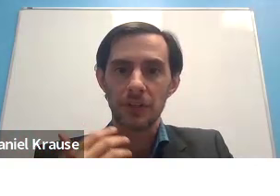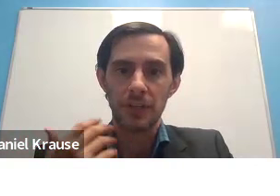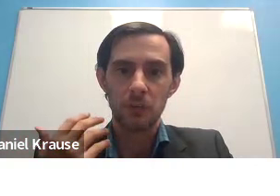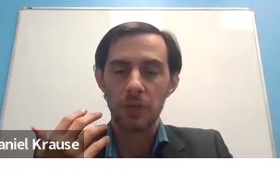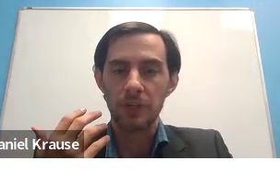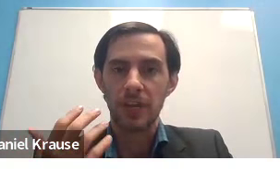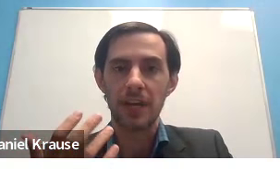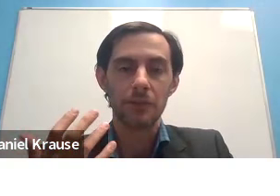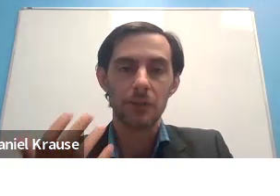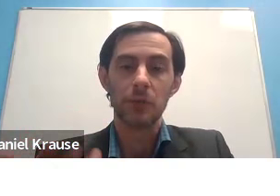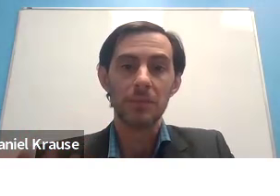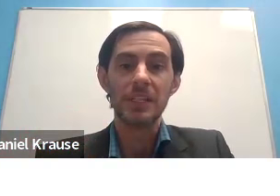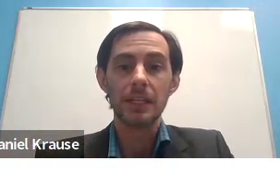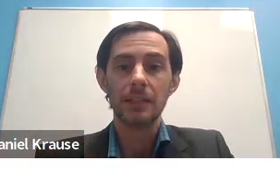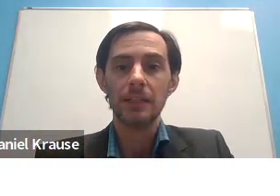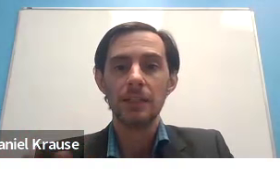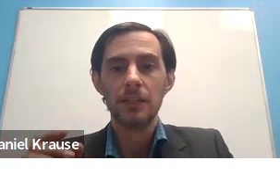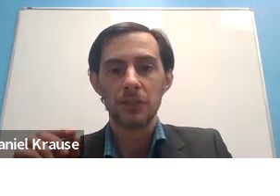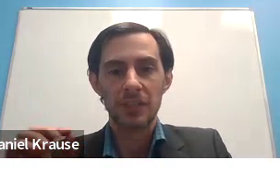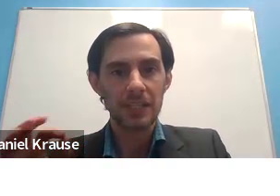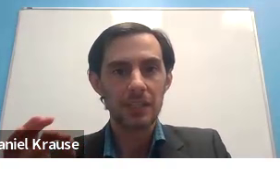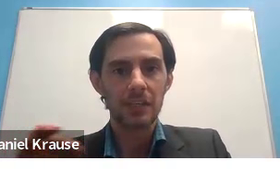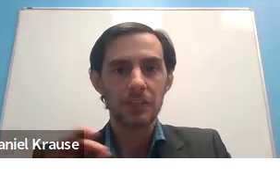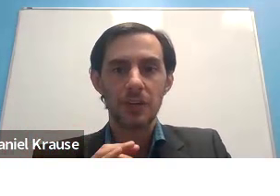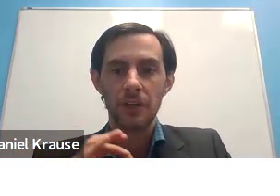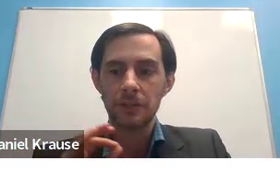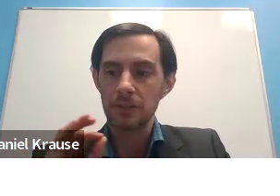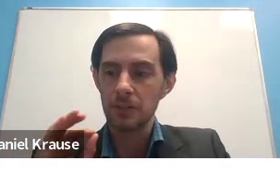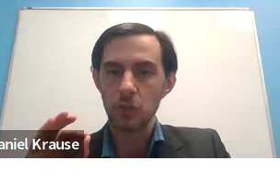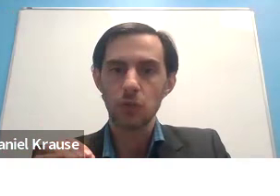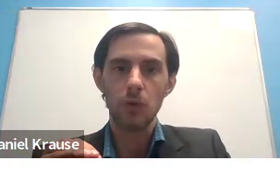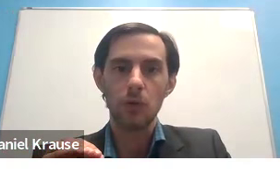that they started and wanted to have their career be. So getting